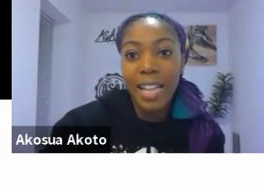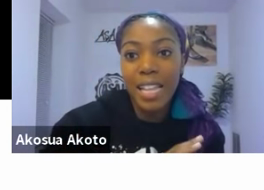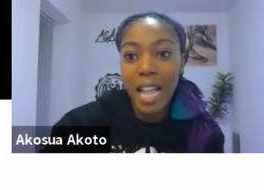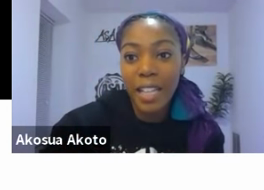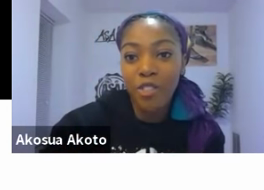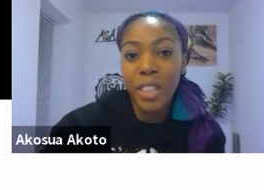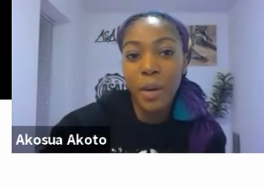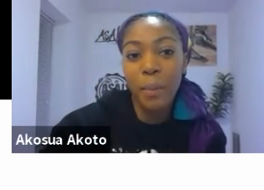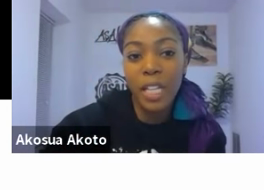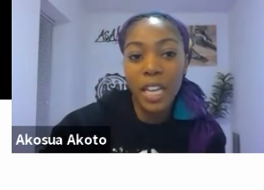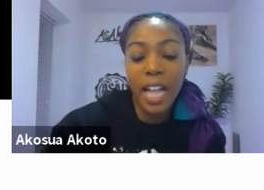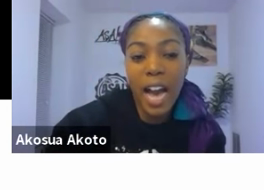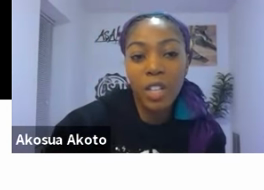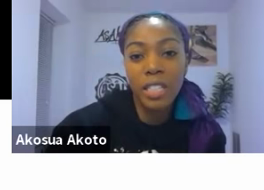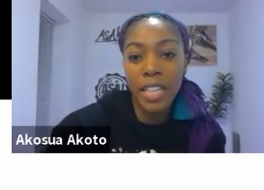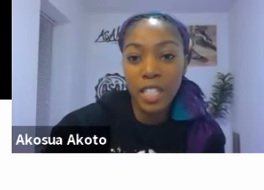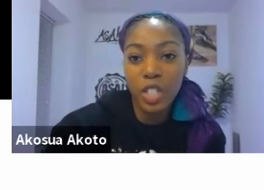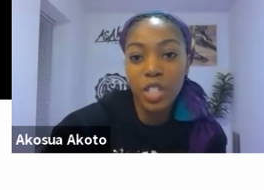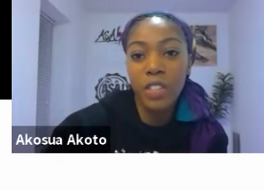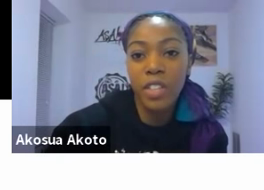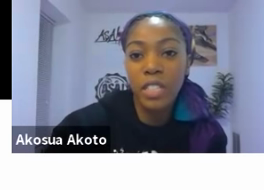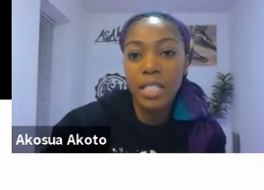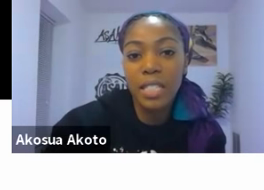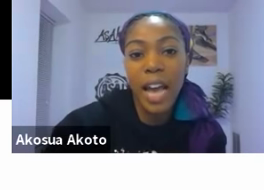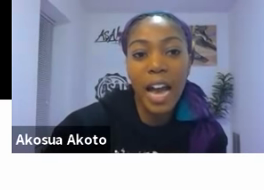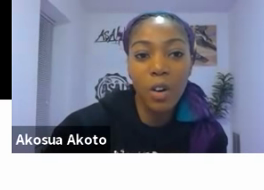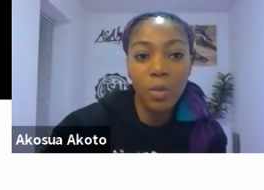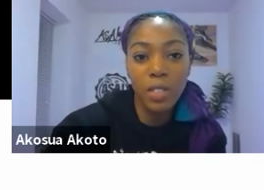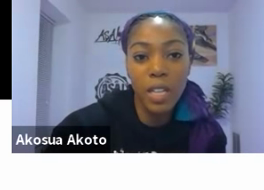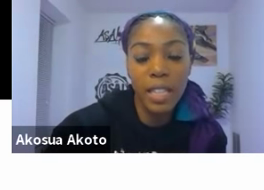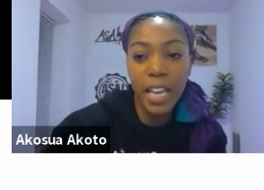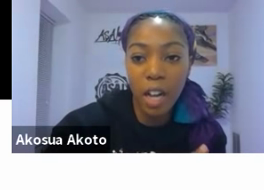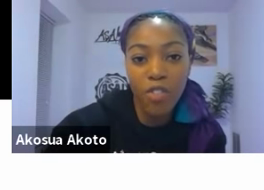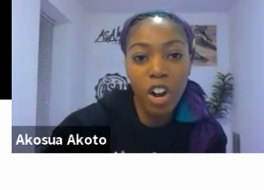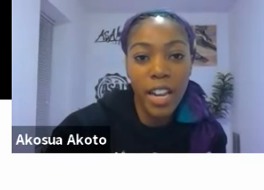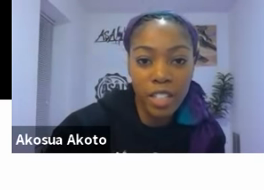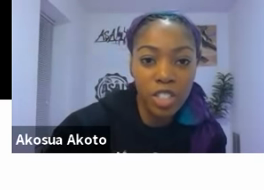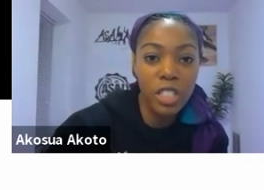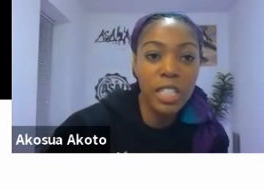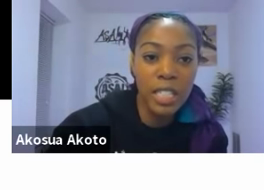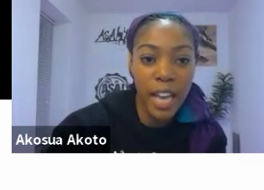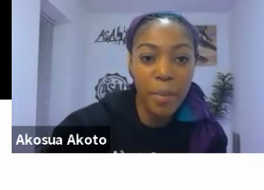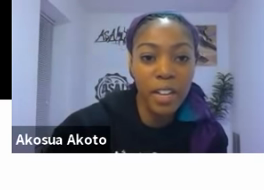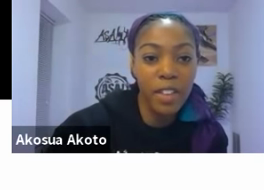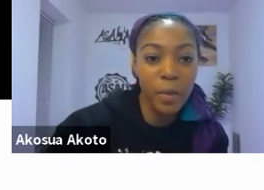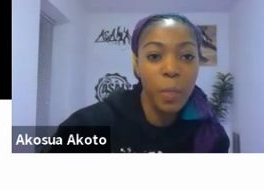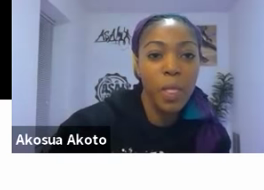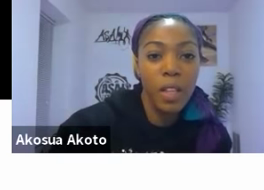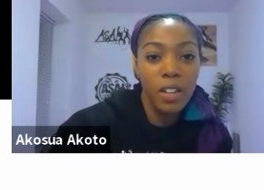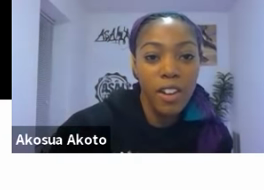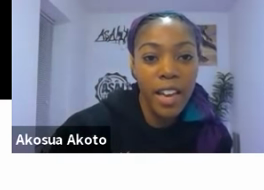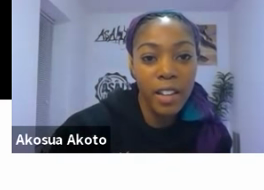It's not a lot of rhythm, but look at how they're dancing to even just the sounds and the overall energy, the excitement of